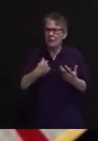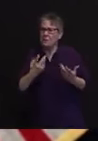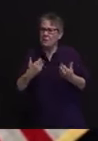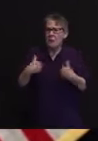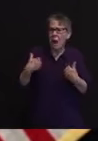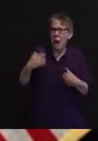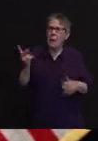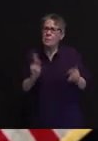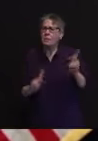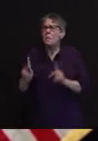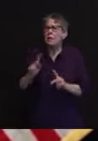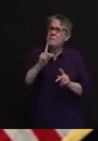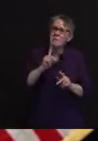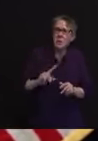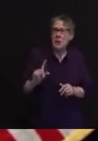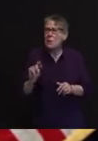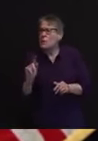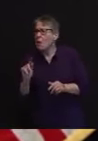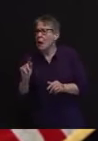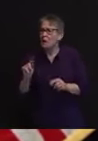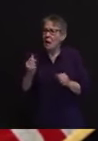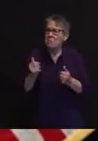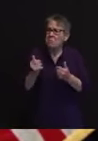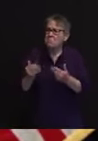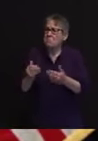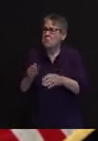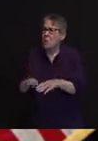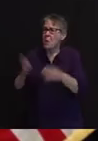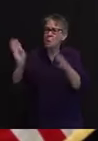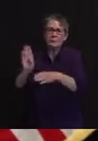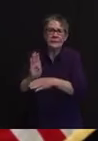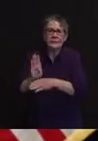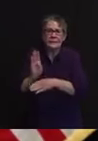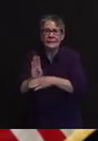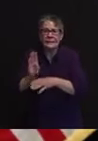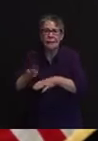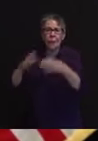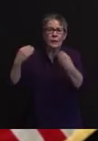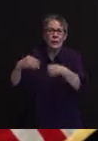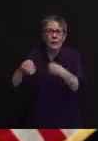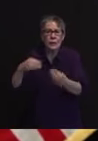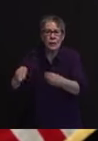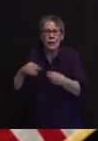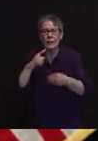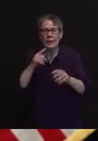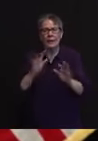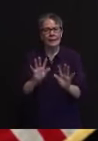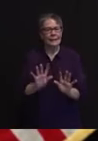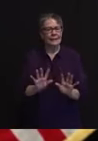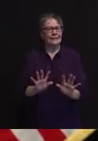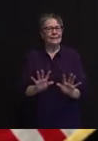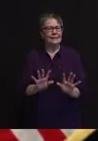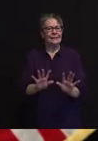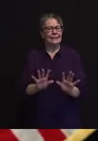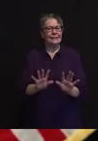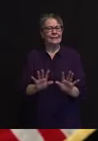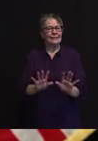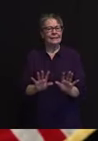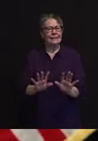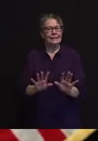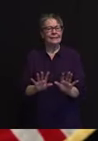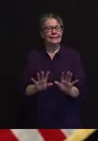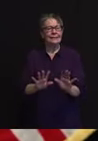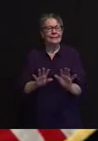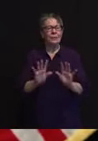be asymptomatic, who is inadvertently passing that on to someone who's more vulnerable. But I think we've said before, could